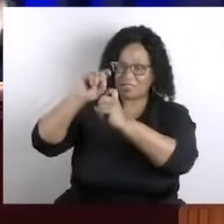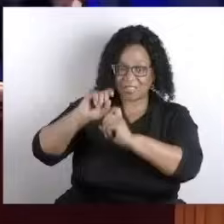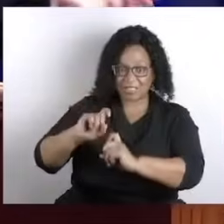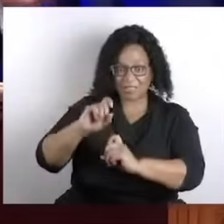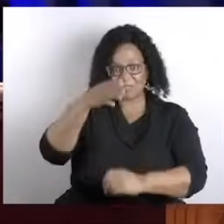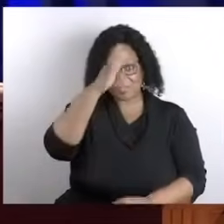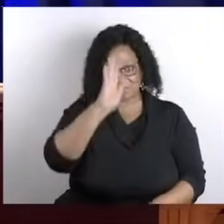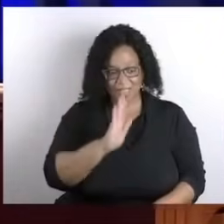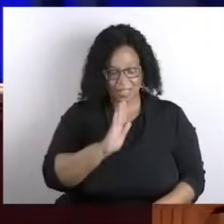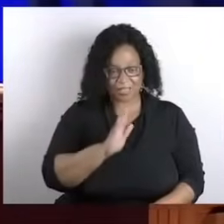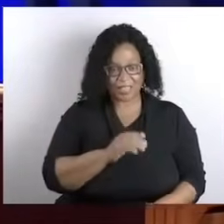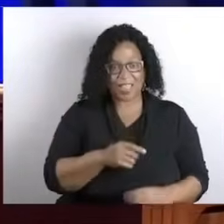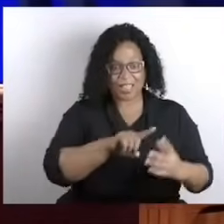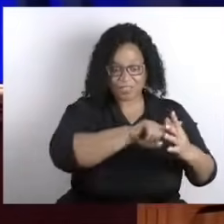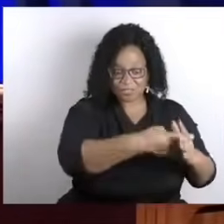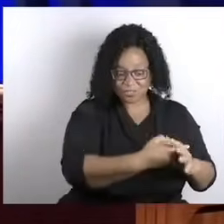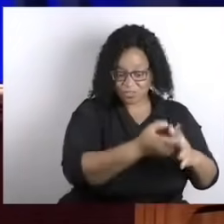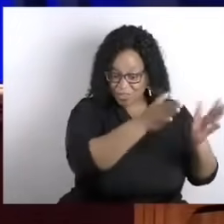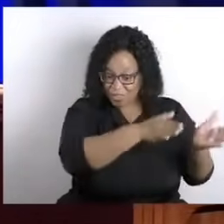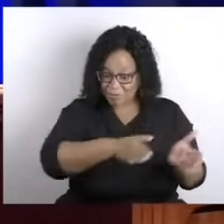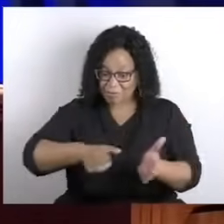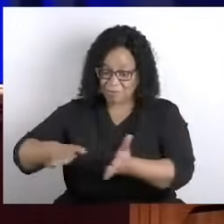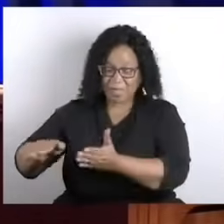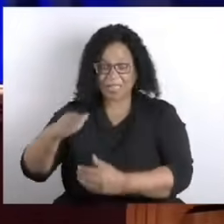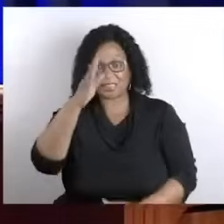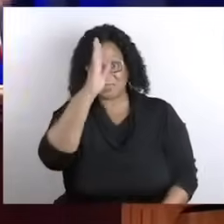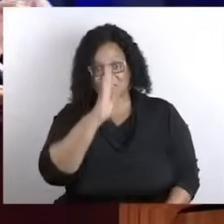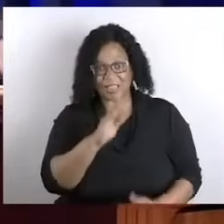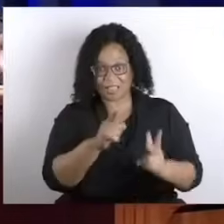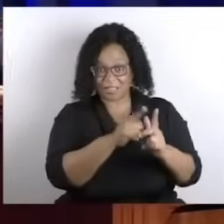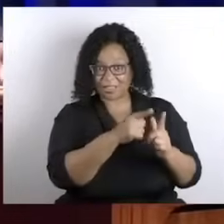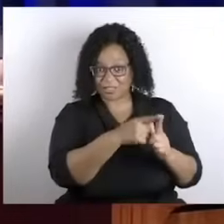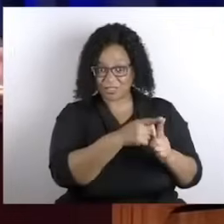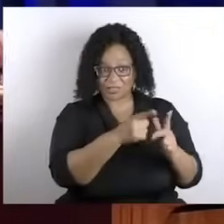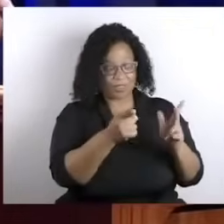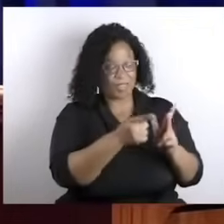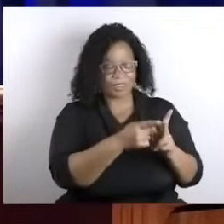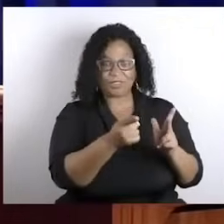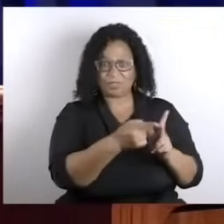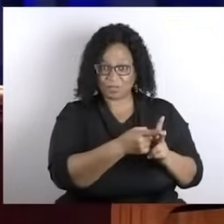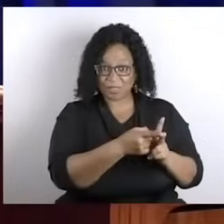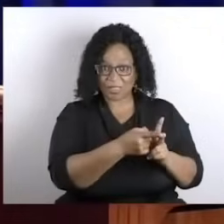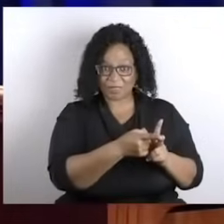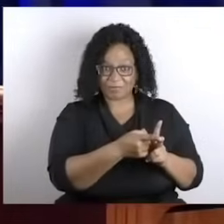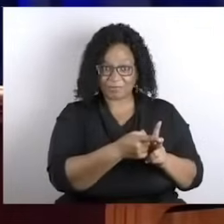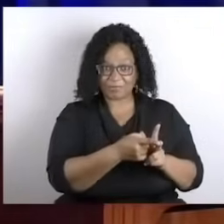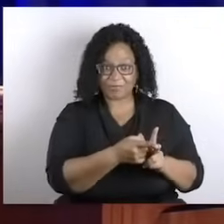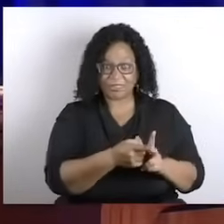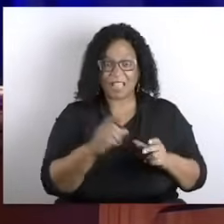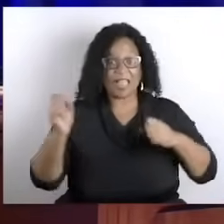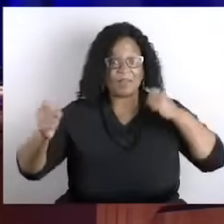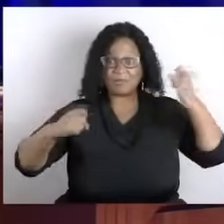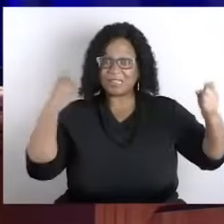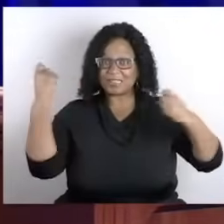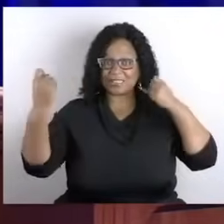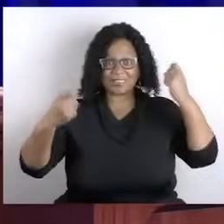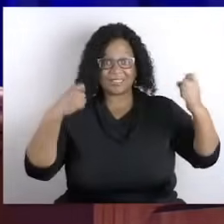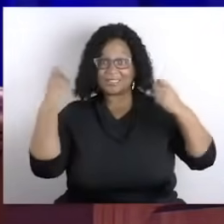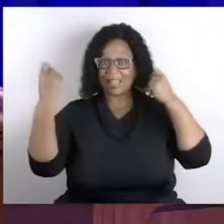the plans of God, but may I close when I tell you that God is telling us here that we likewise can